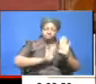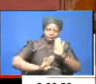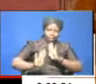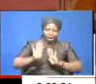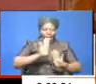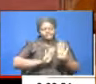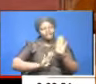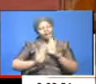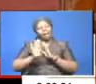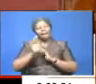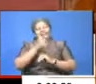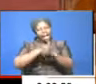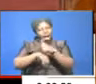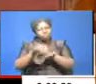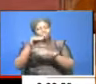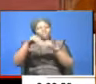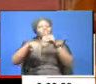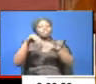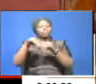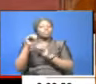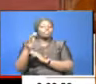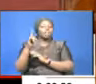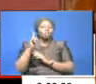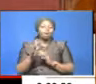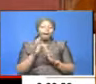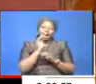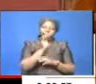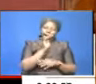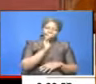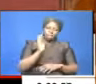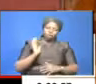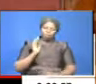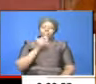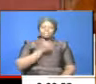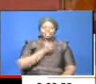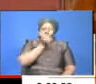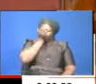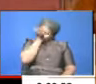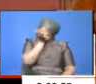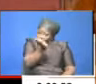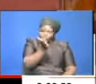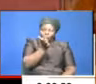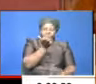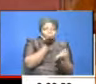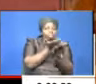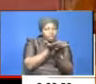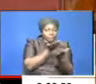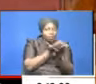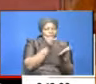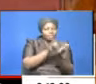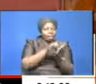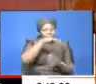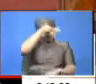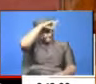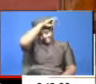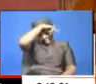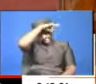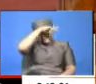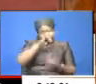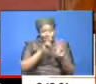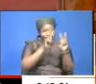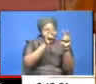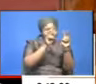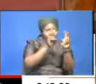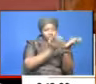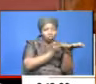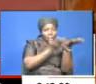Counsel urged the committee to disregard the submission that the degree issue was brought to